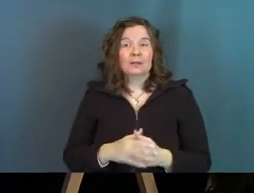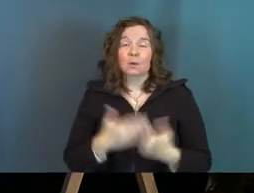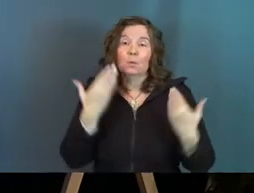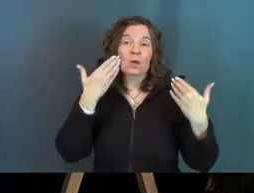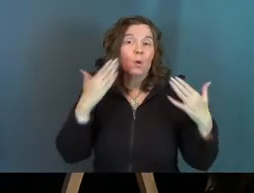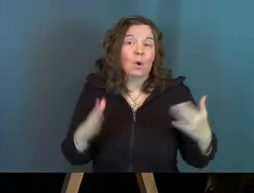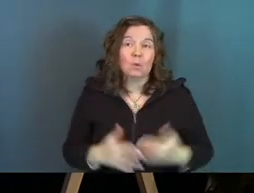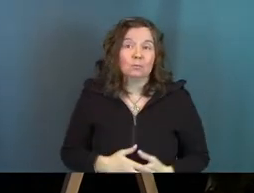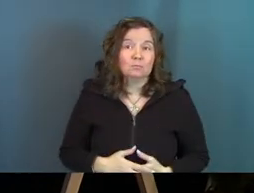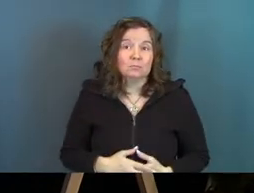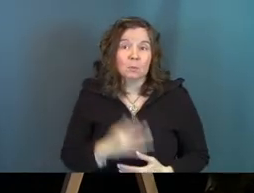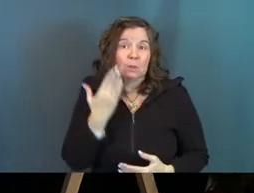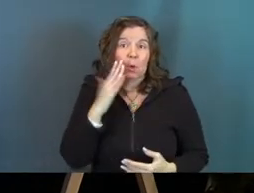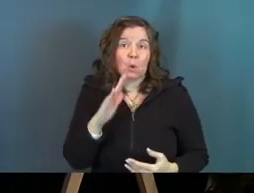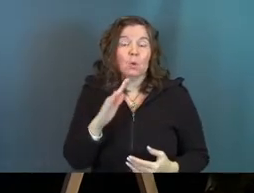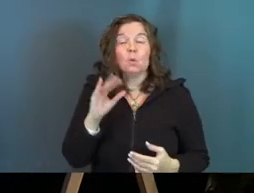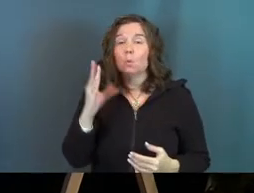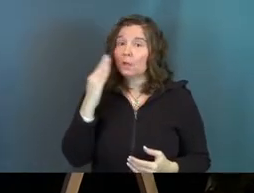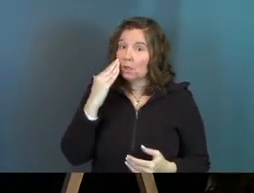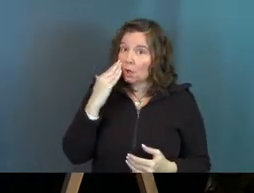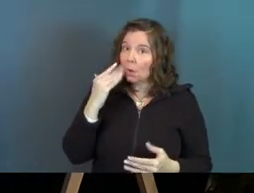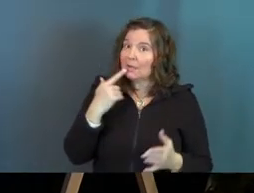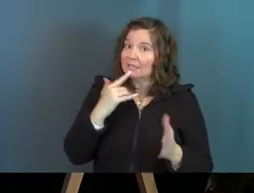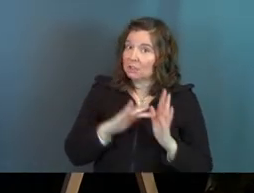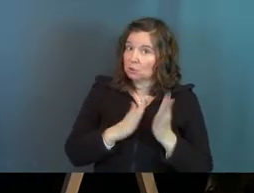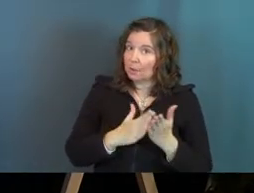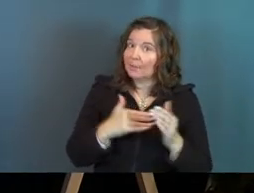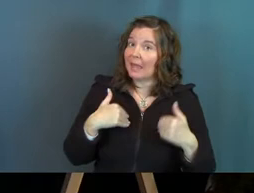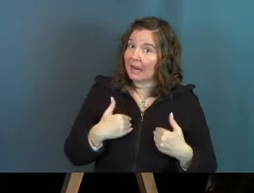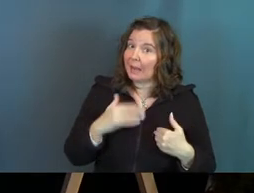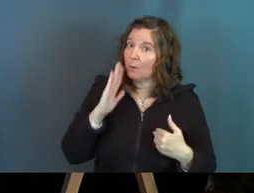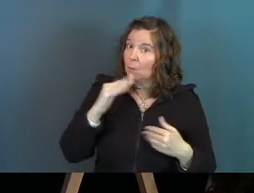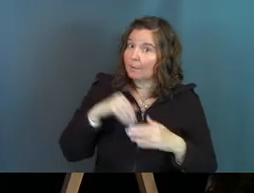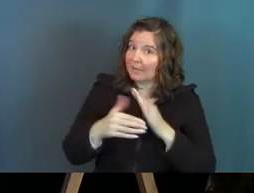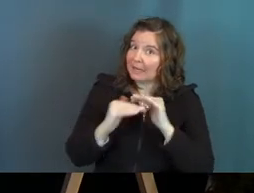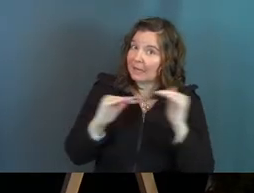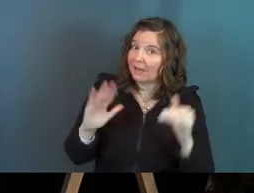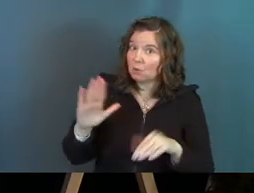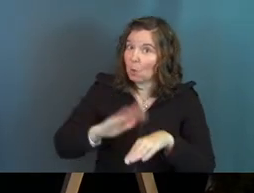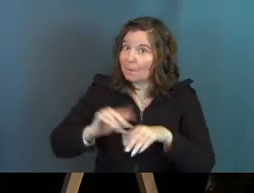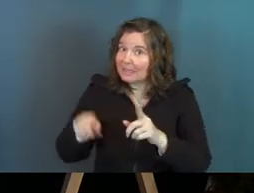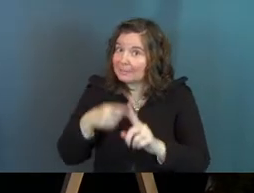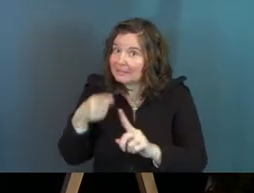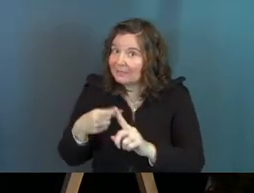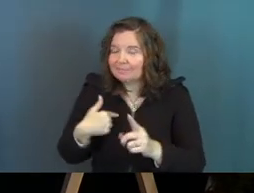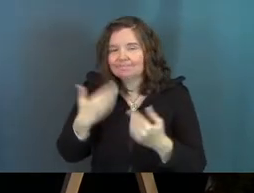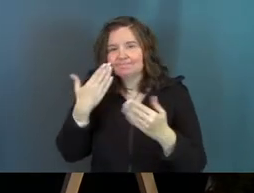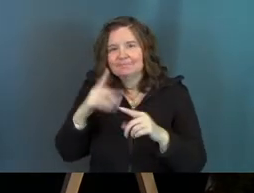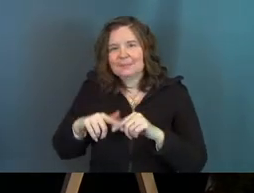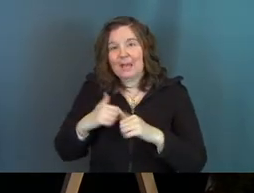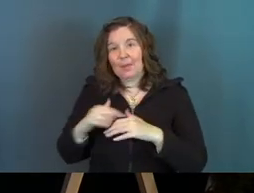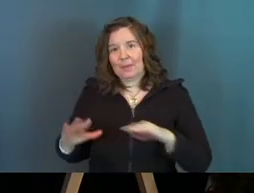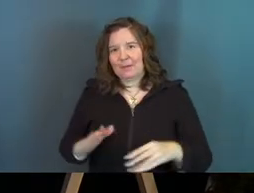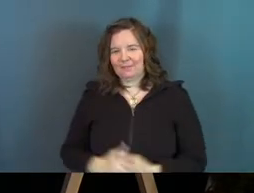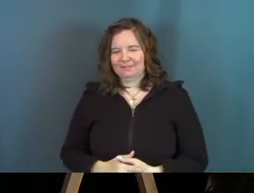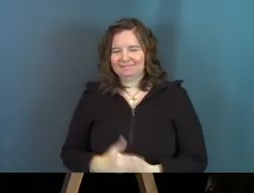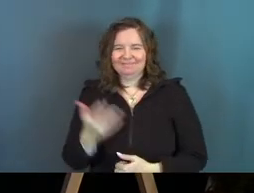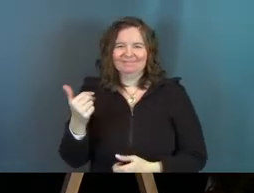we don't know. We don't exactly know. We do know, and it says in Scripture that animals will be in heaven, but your pet specifically depends on how they behave,